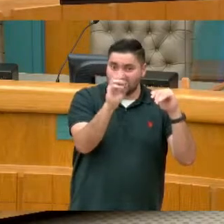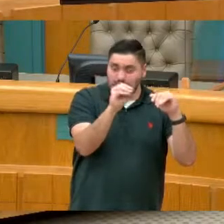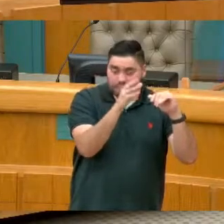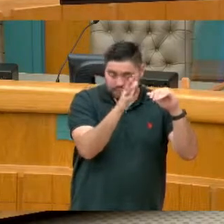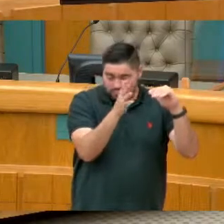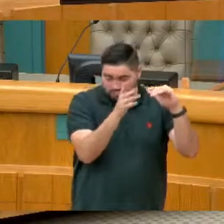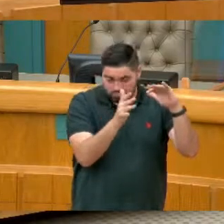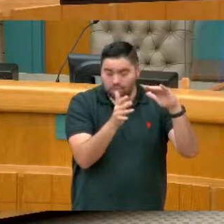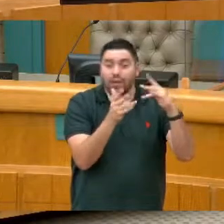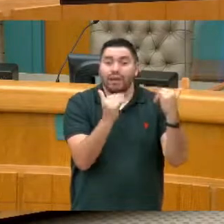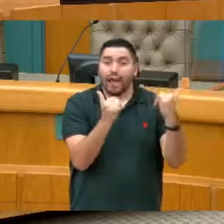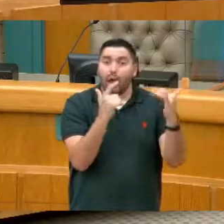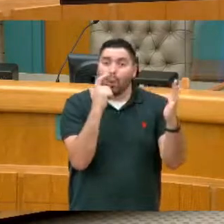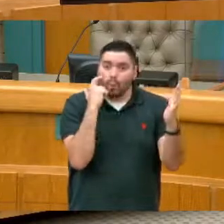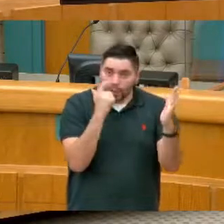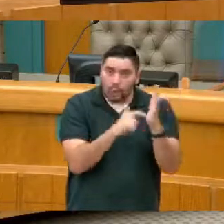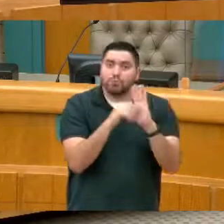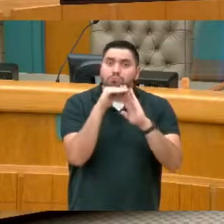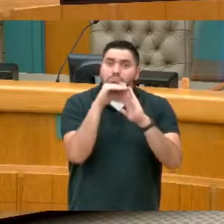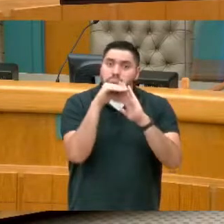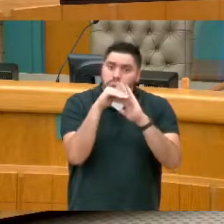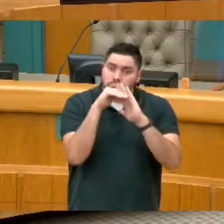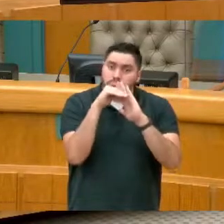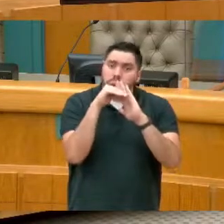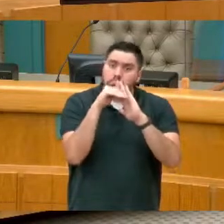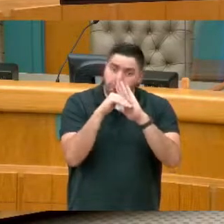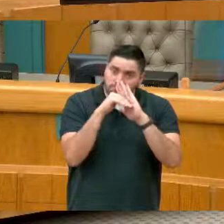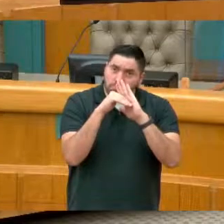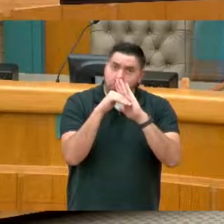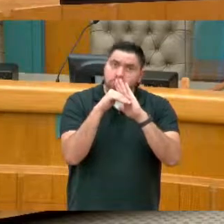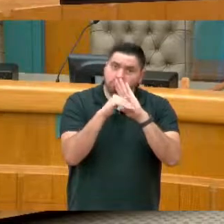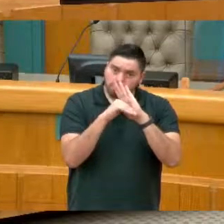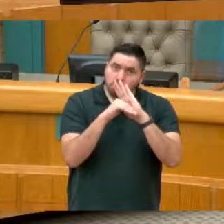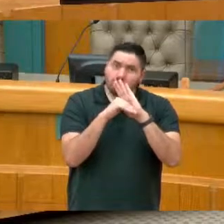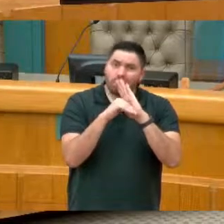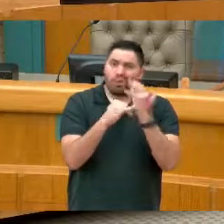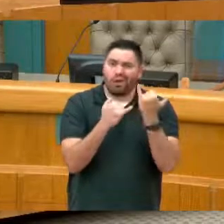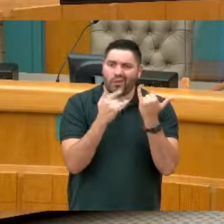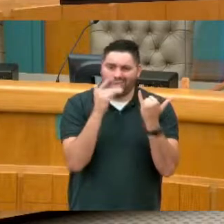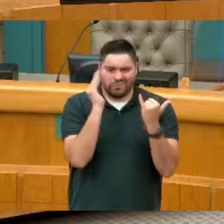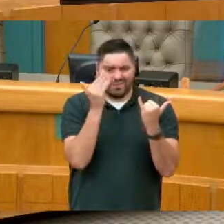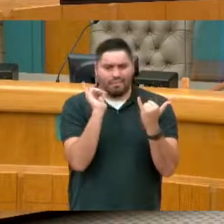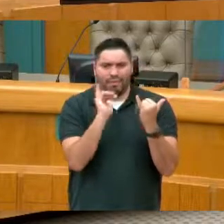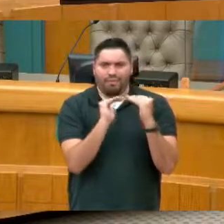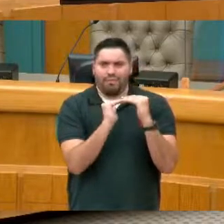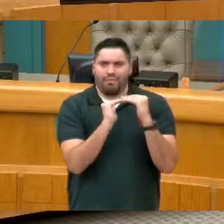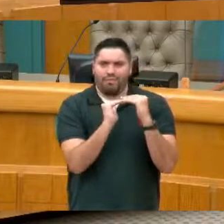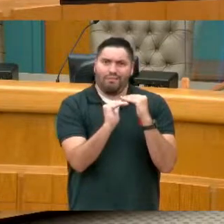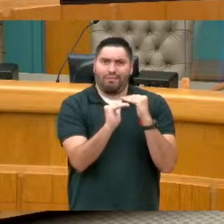family members. So we need to watch these numbers very carefully. Next slide, please.